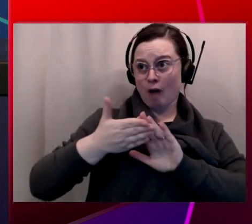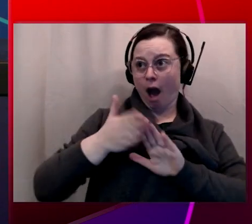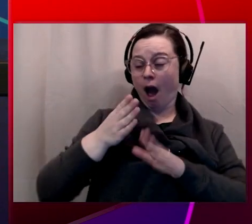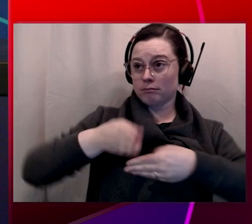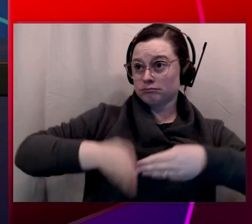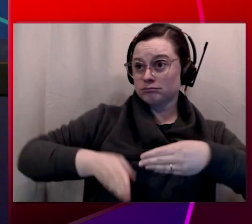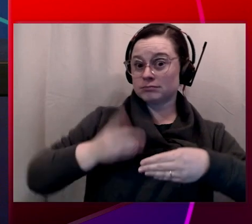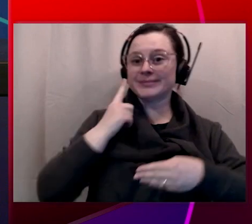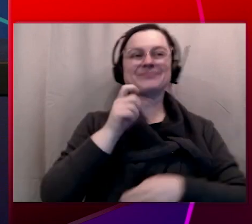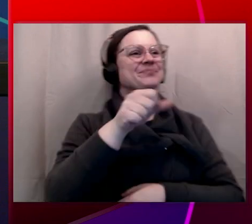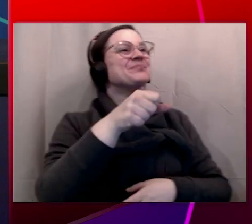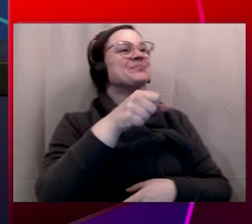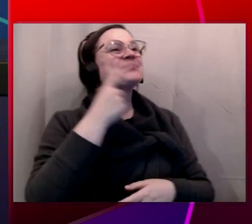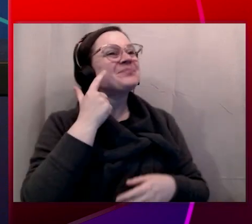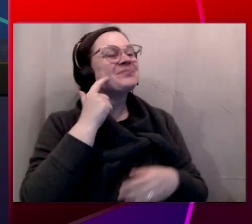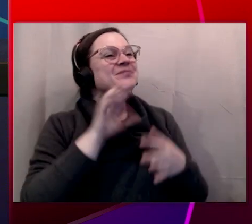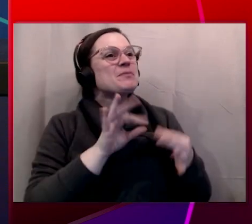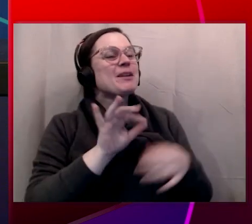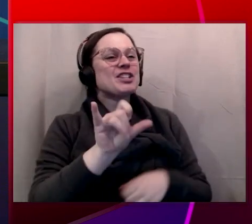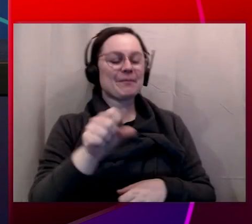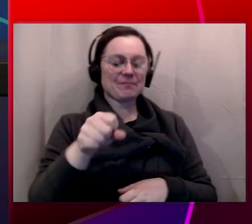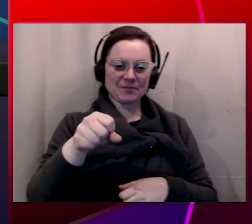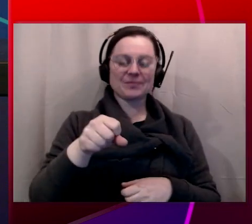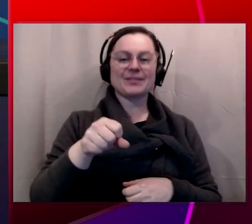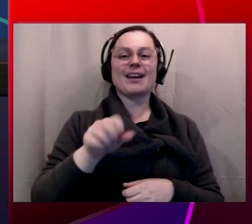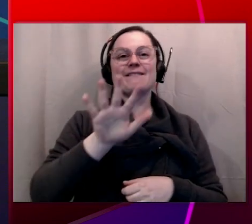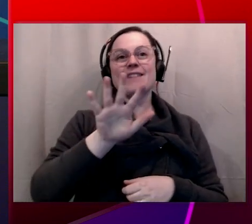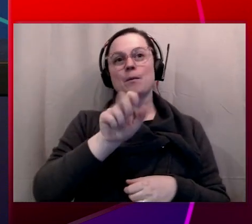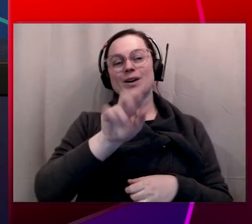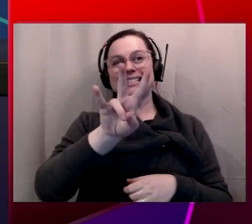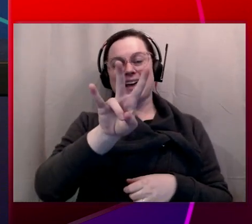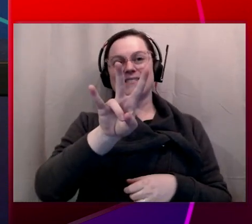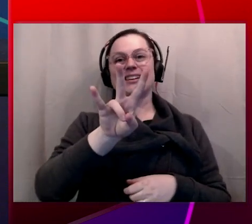I was mentioning. Yeah. With the 5.7